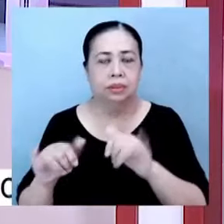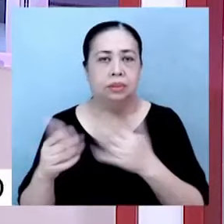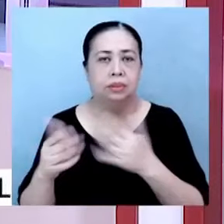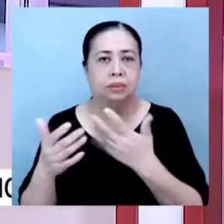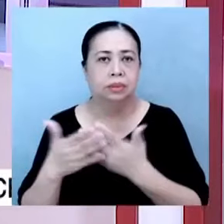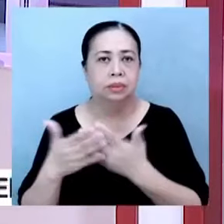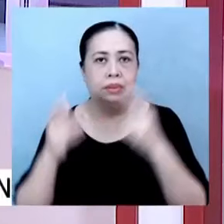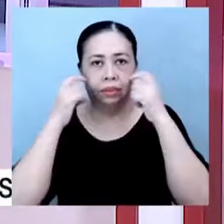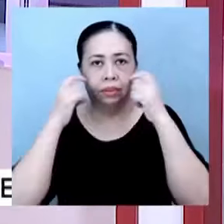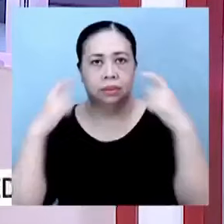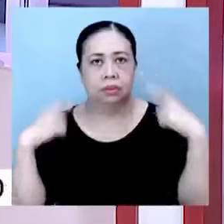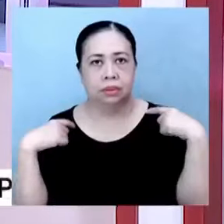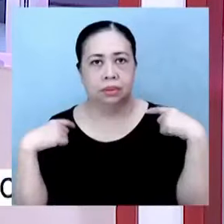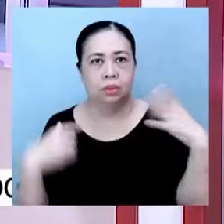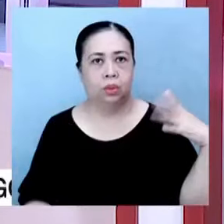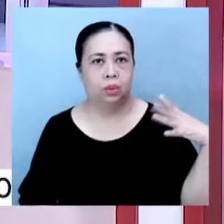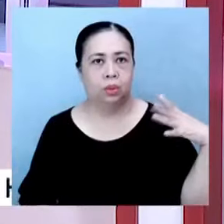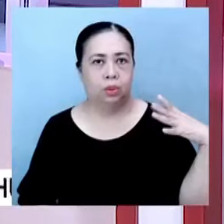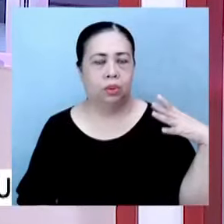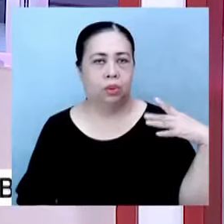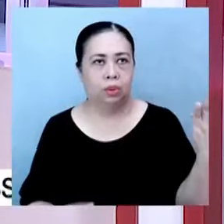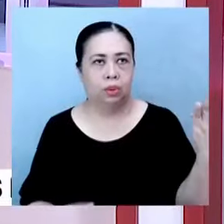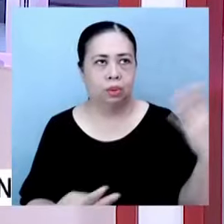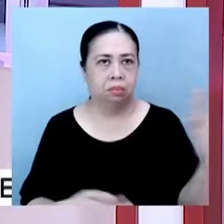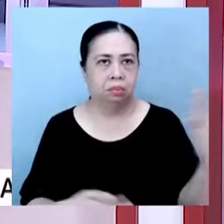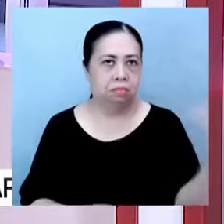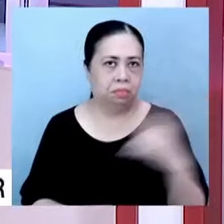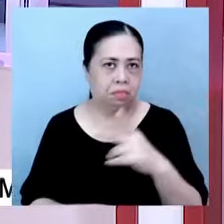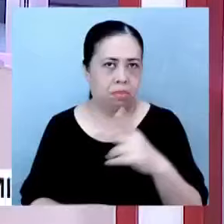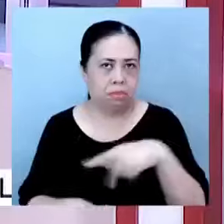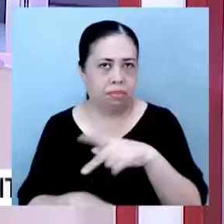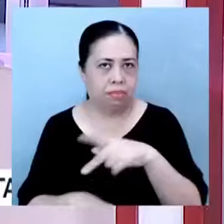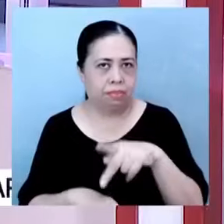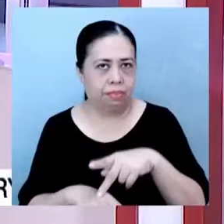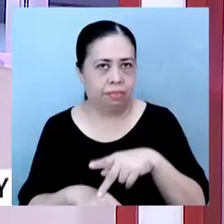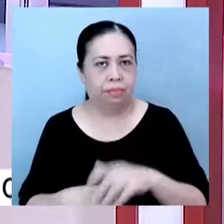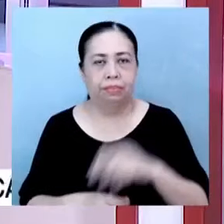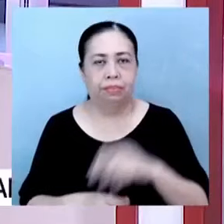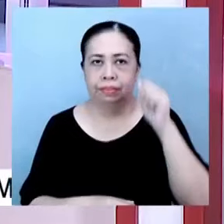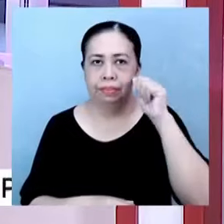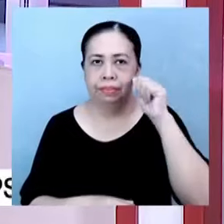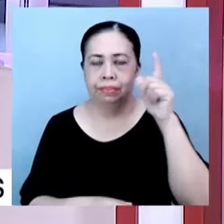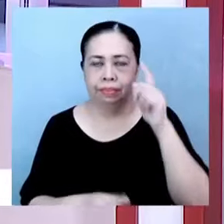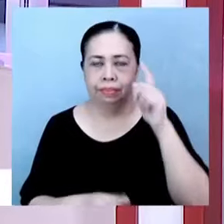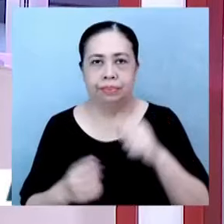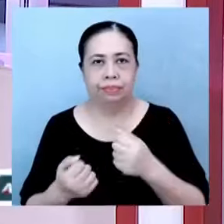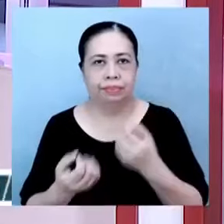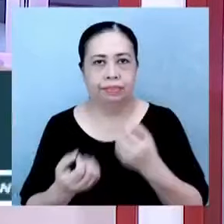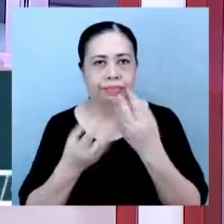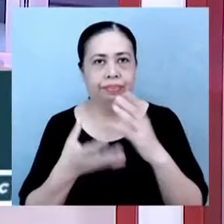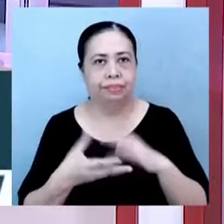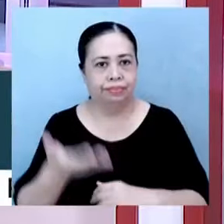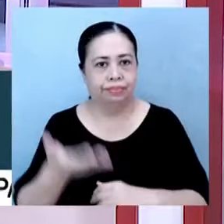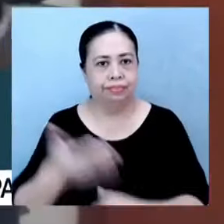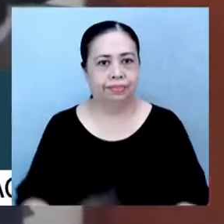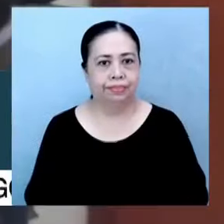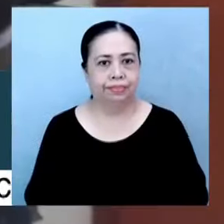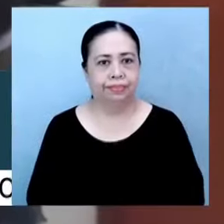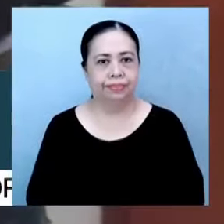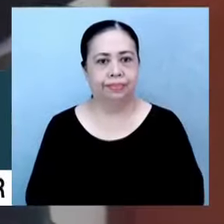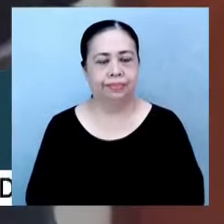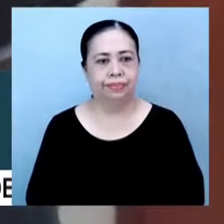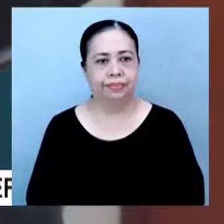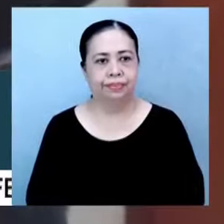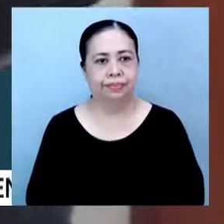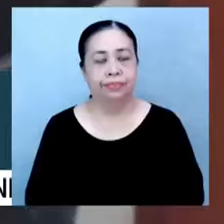as he awaits his possible extradition. Adrian Ayaline joins us with that story. Adrian, go ahead. Yes, Sandy, the Department